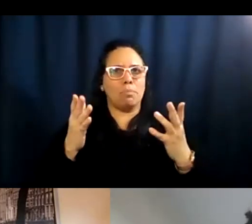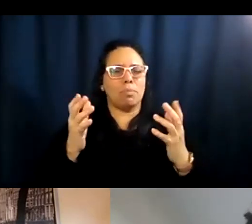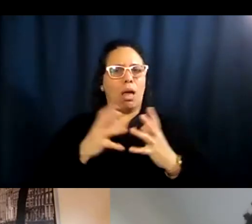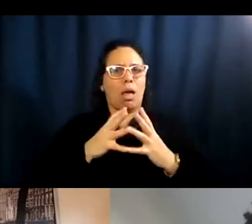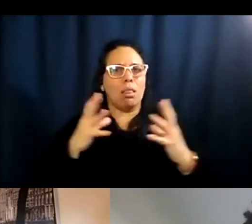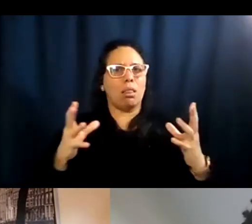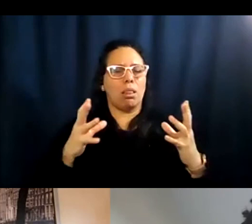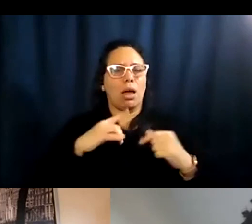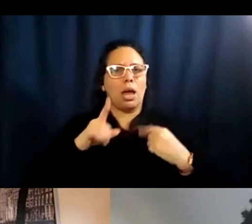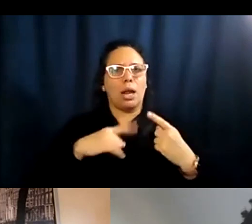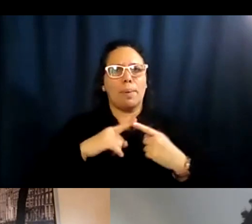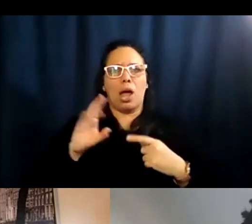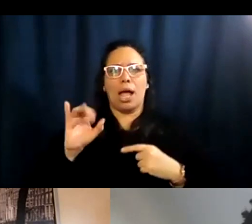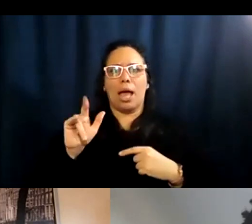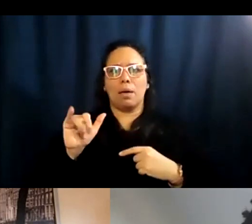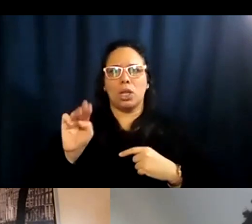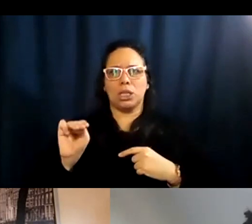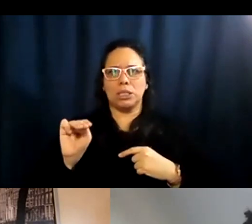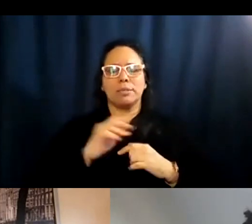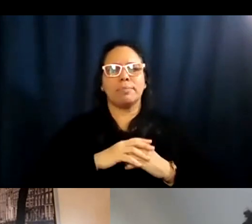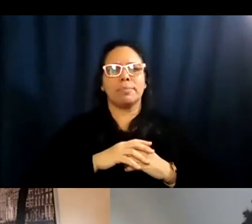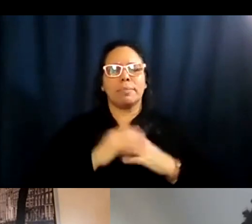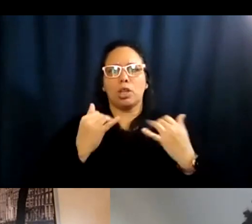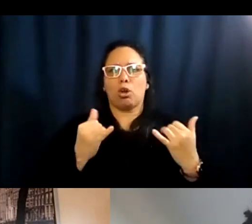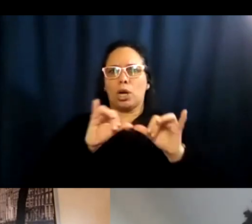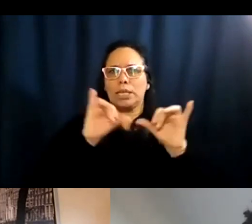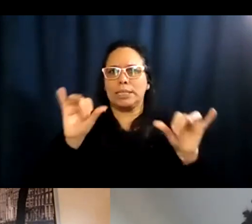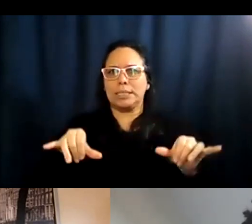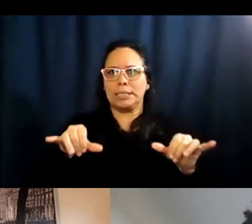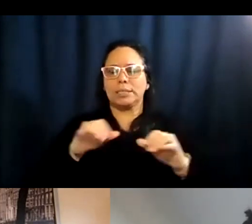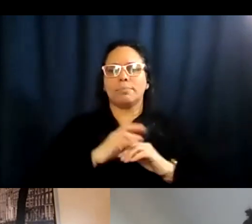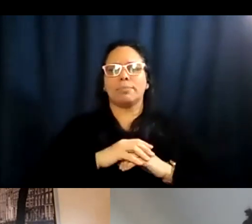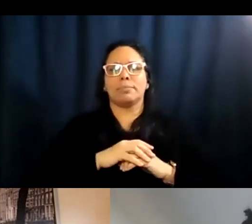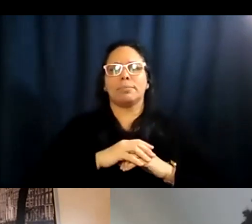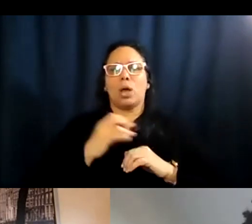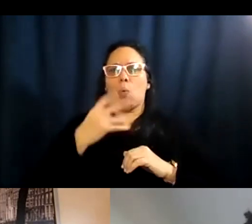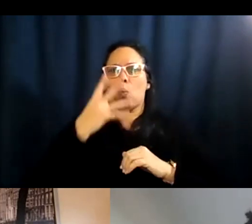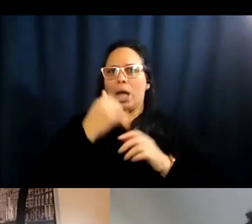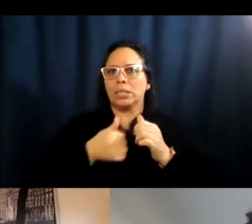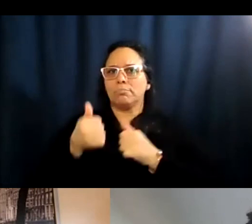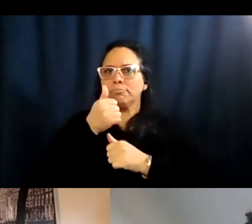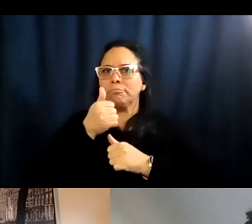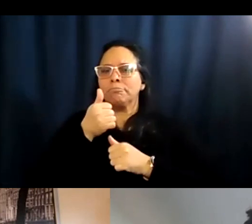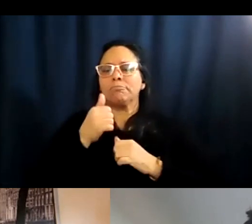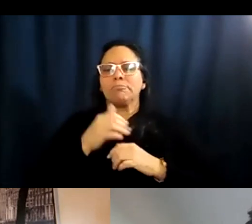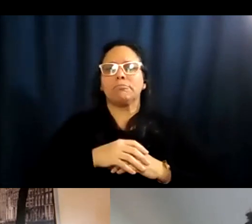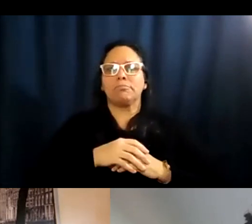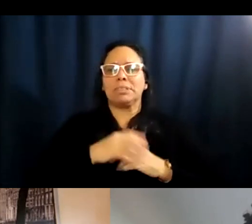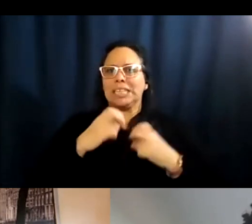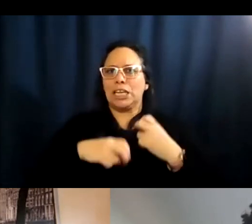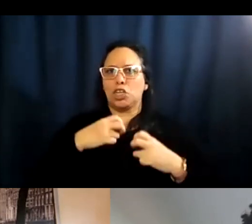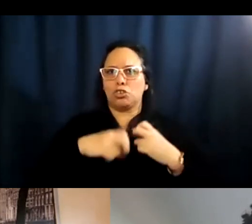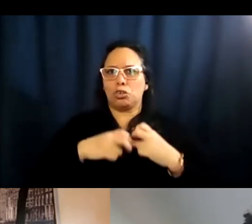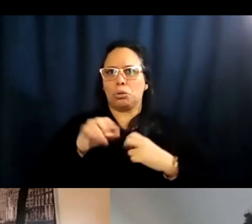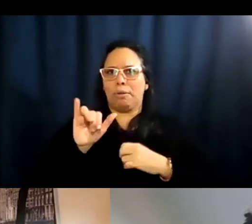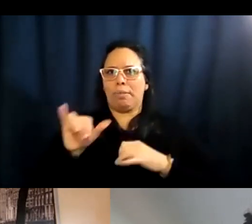about capitalism and the current system and how white supremacy is like an issue in that